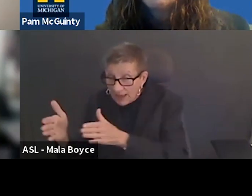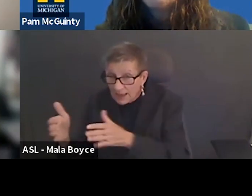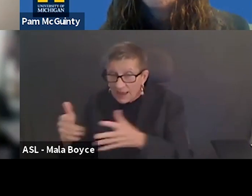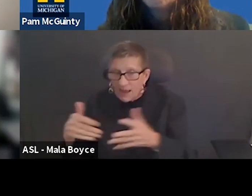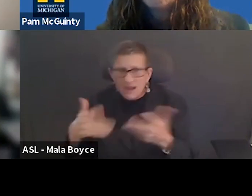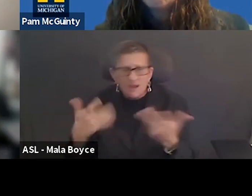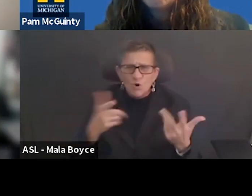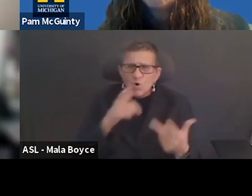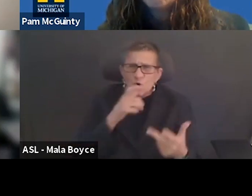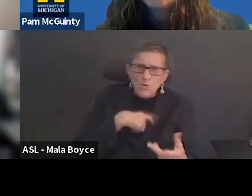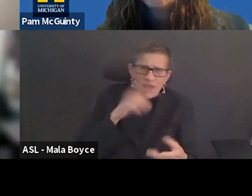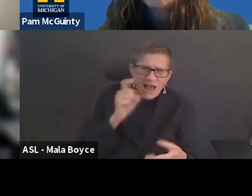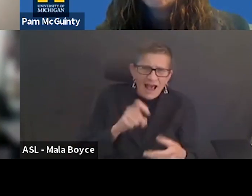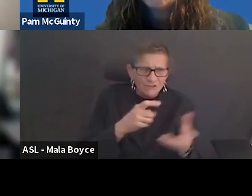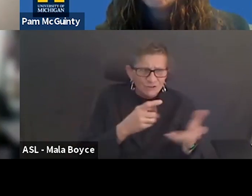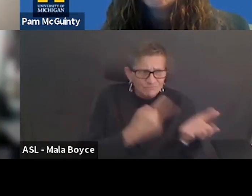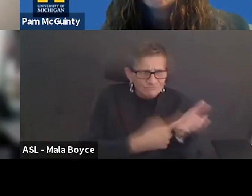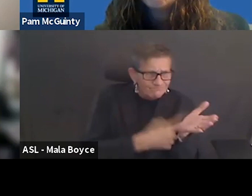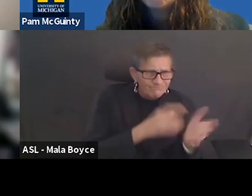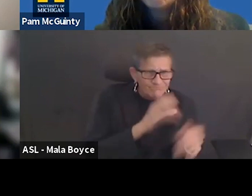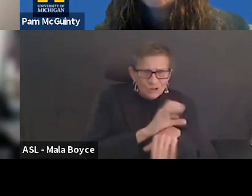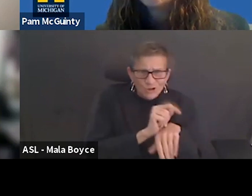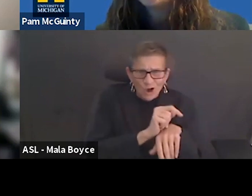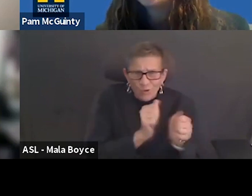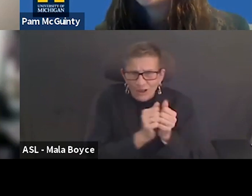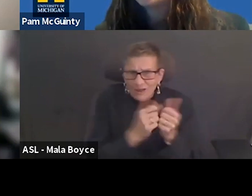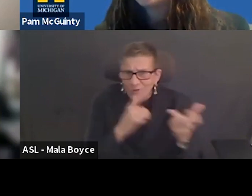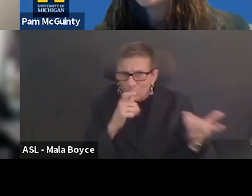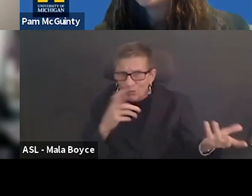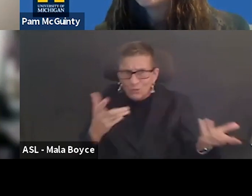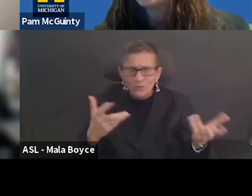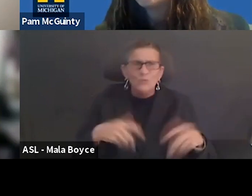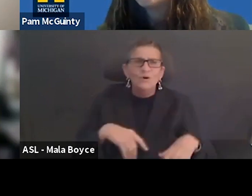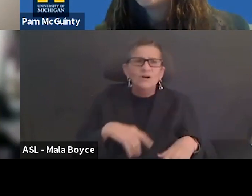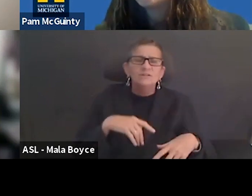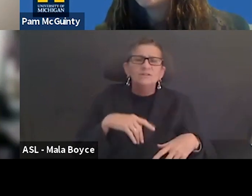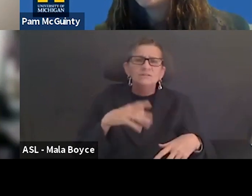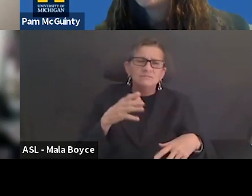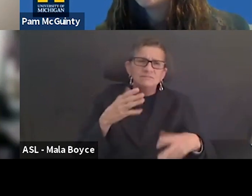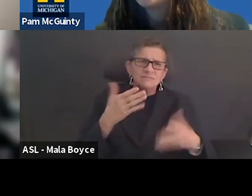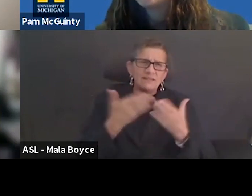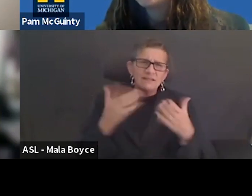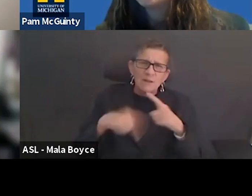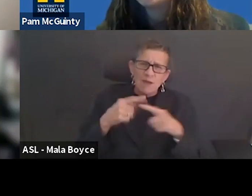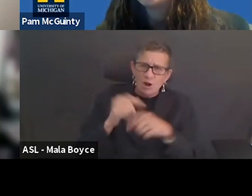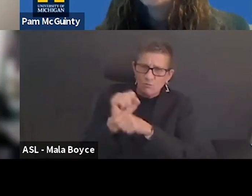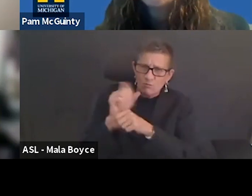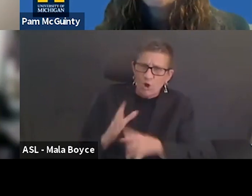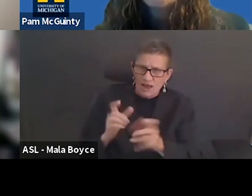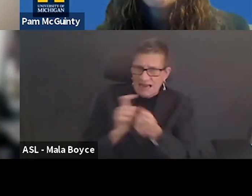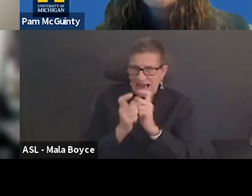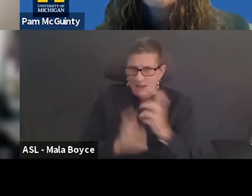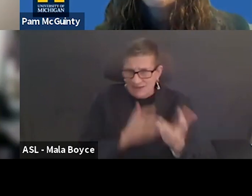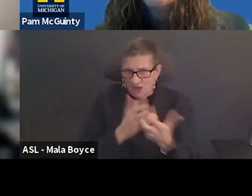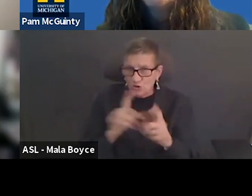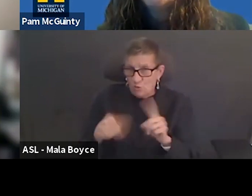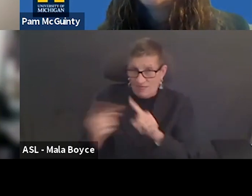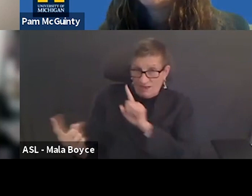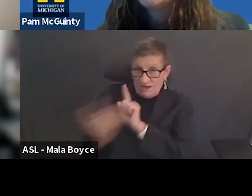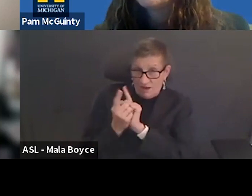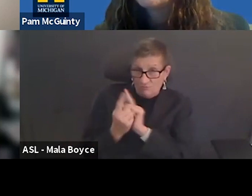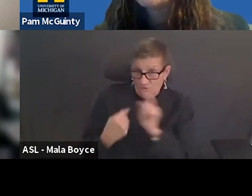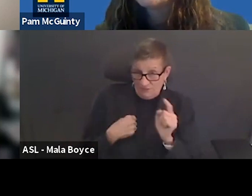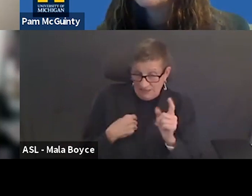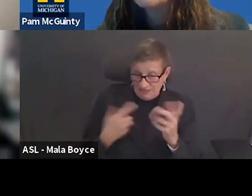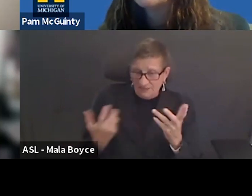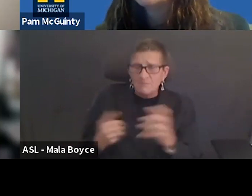who we need to consult with. The thing too about employee accommodations when they come to me, for example,